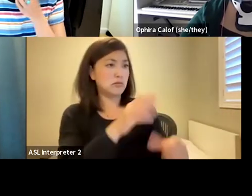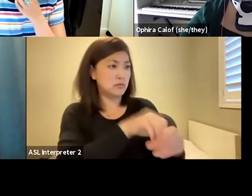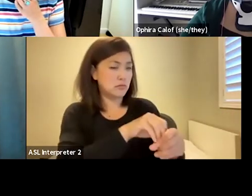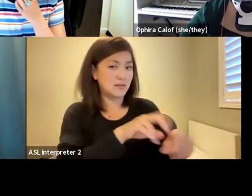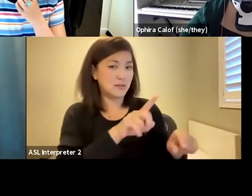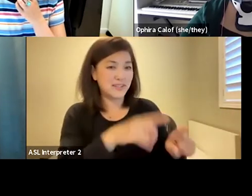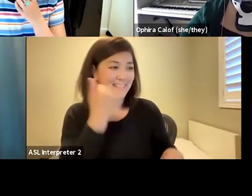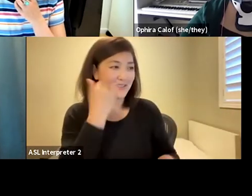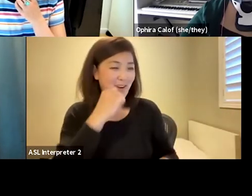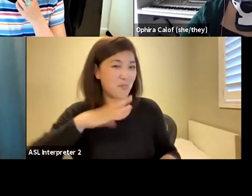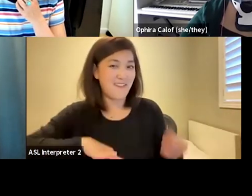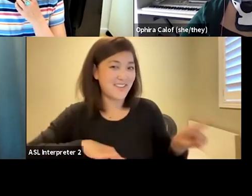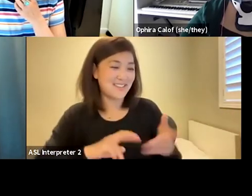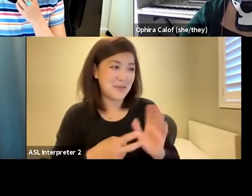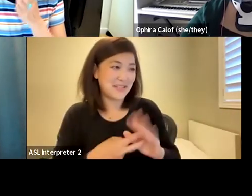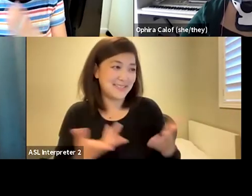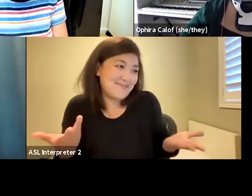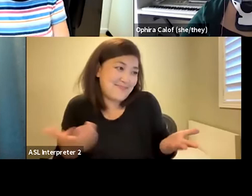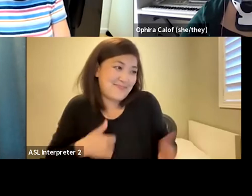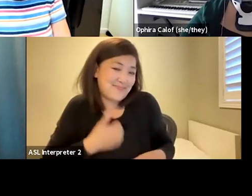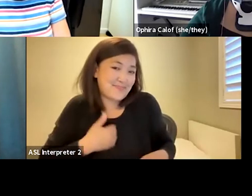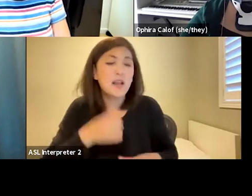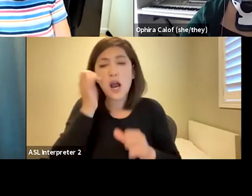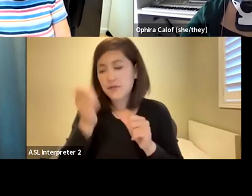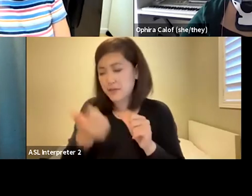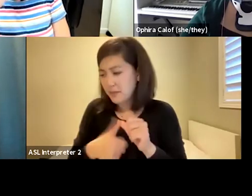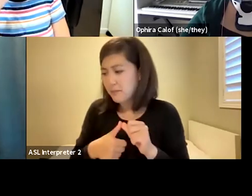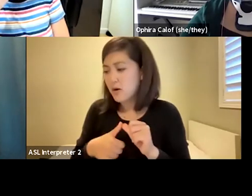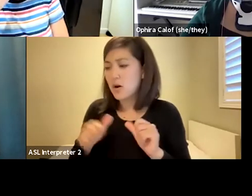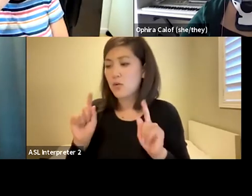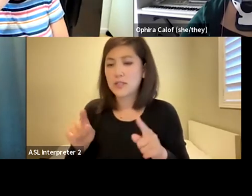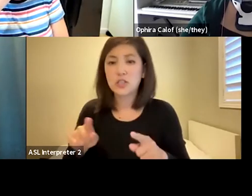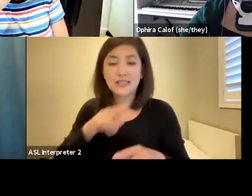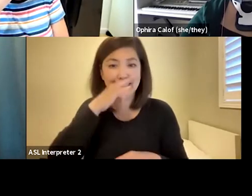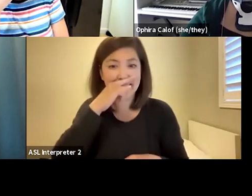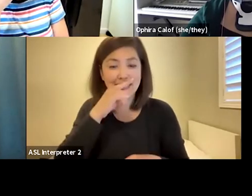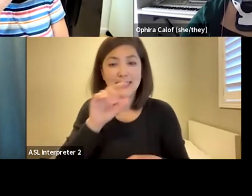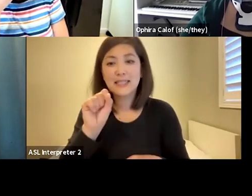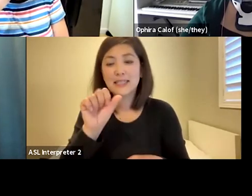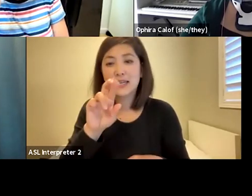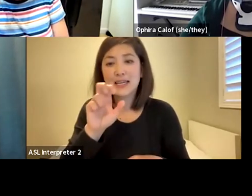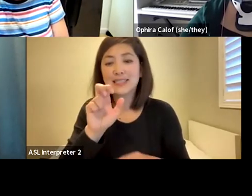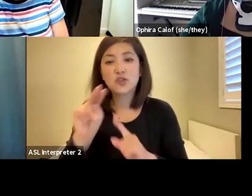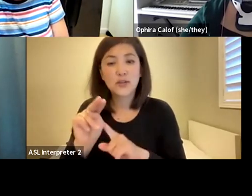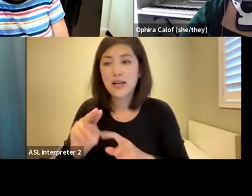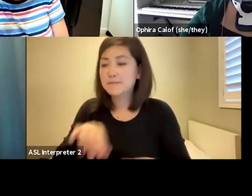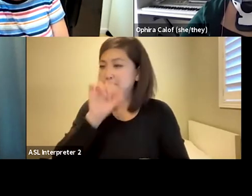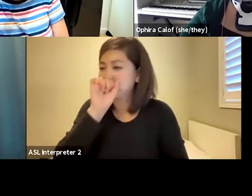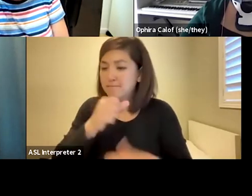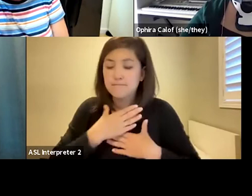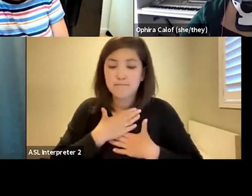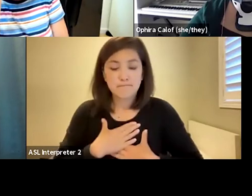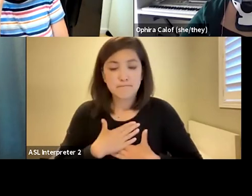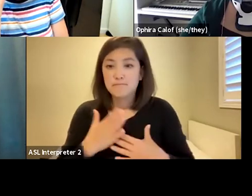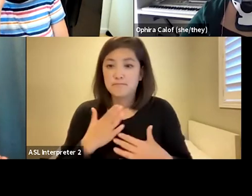to that, I remember attending Kids Screen last year, 2020, and I was really passionate about my diverse project and I pitched it out to several